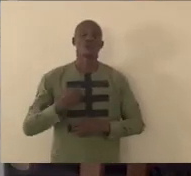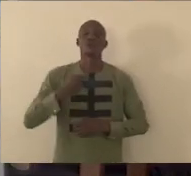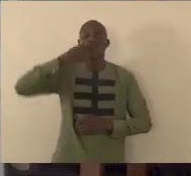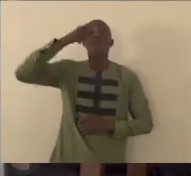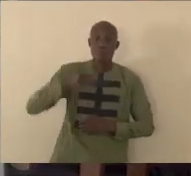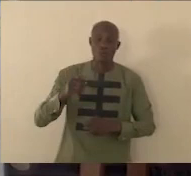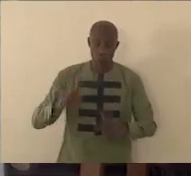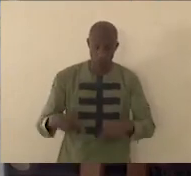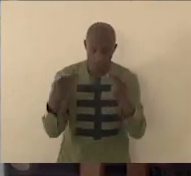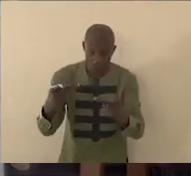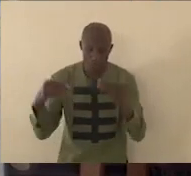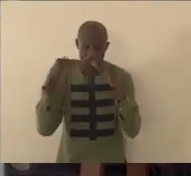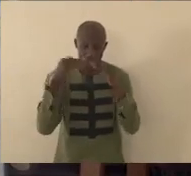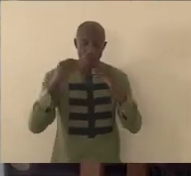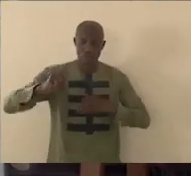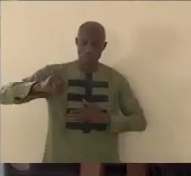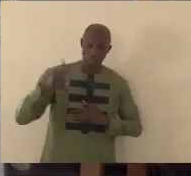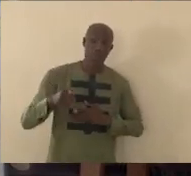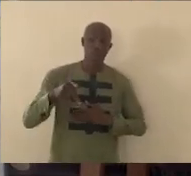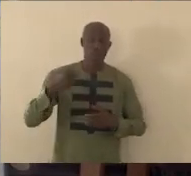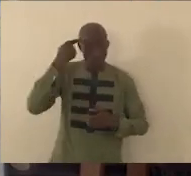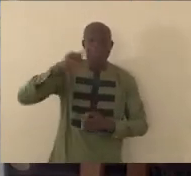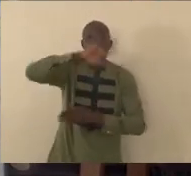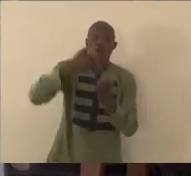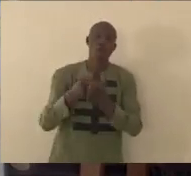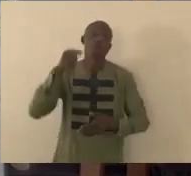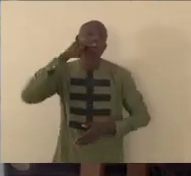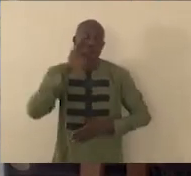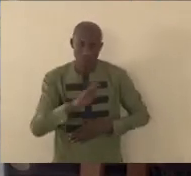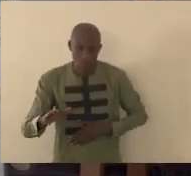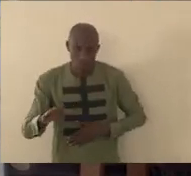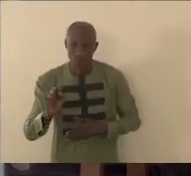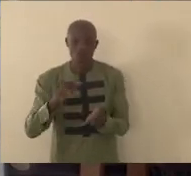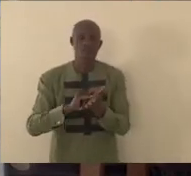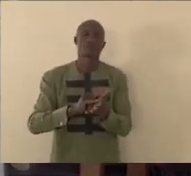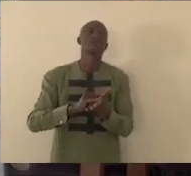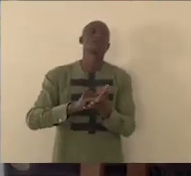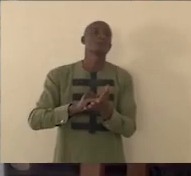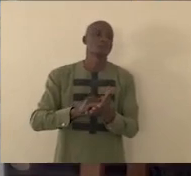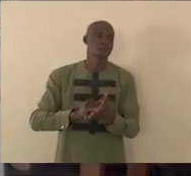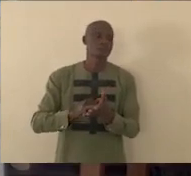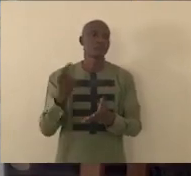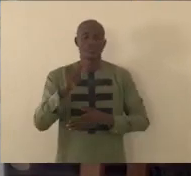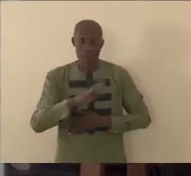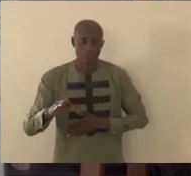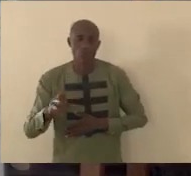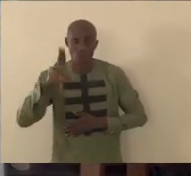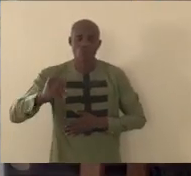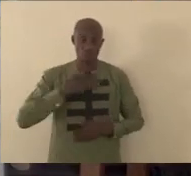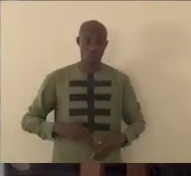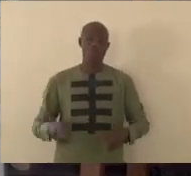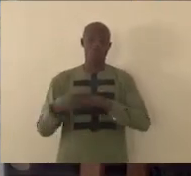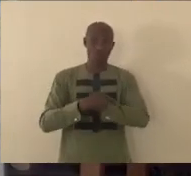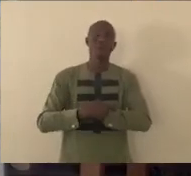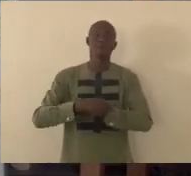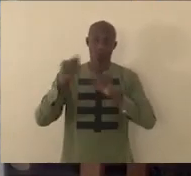must provide equal opportunities for all Nigerian children so that the children of nobody today can become somebody